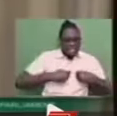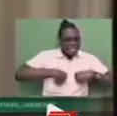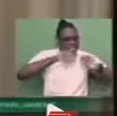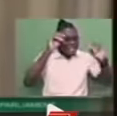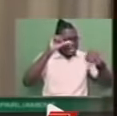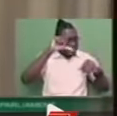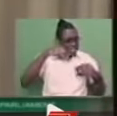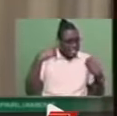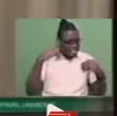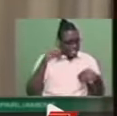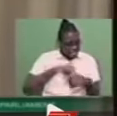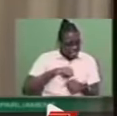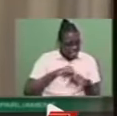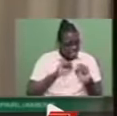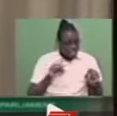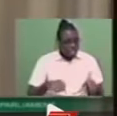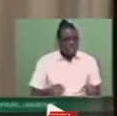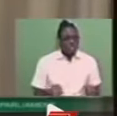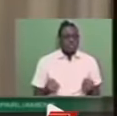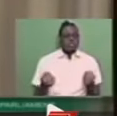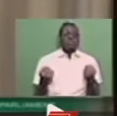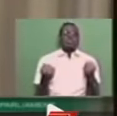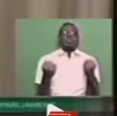of thousands of jobs.